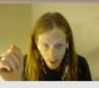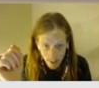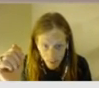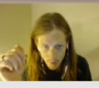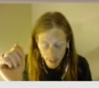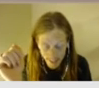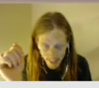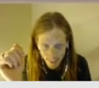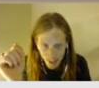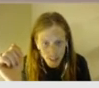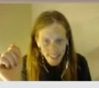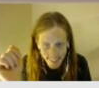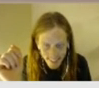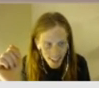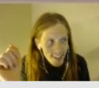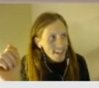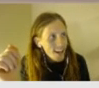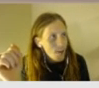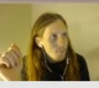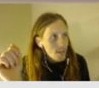are very, very good things there,